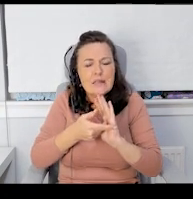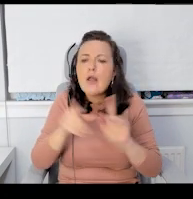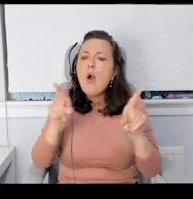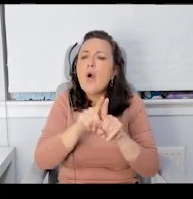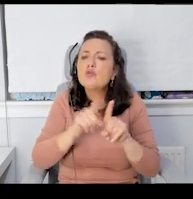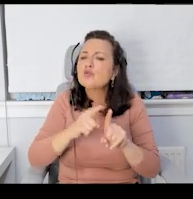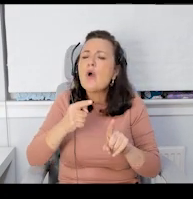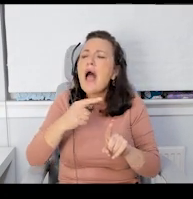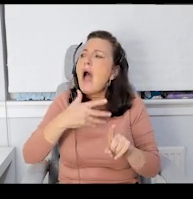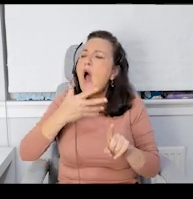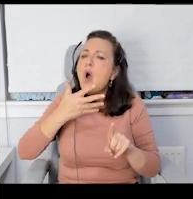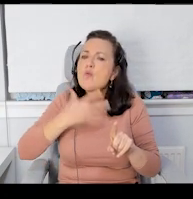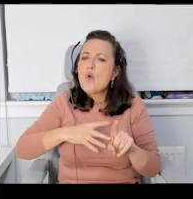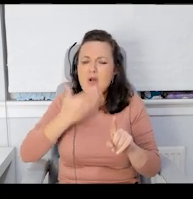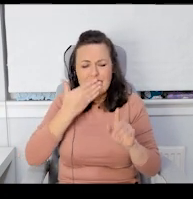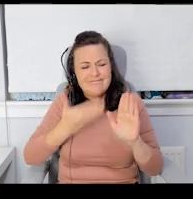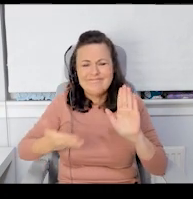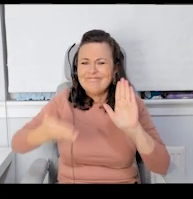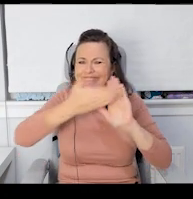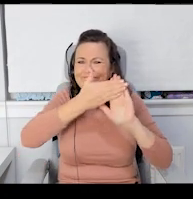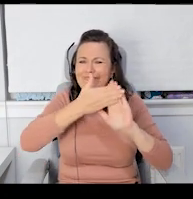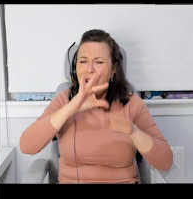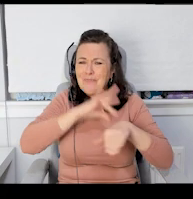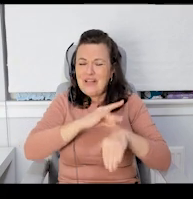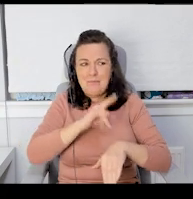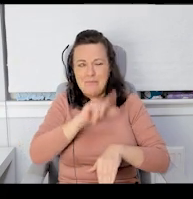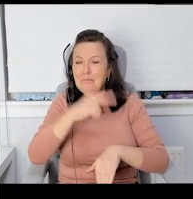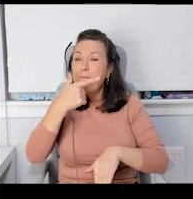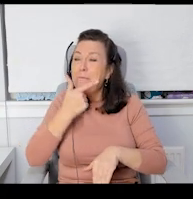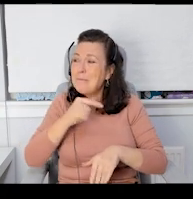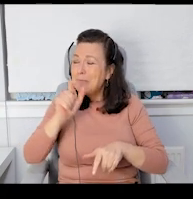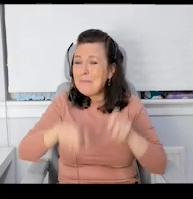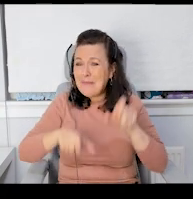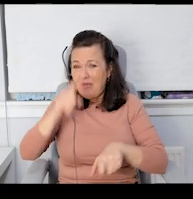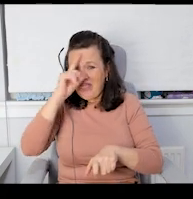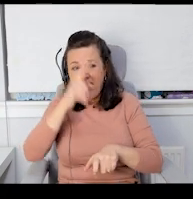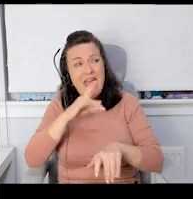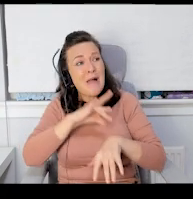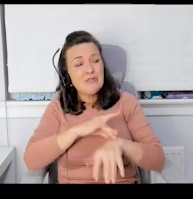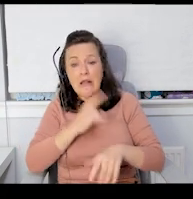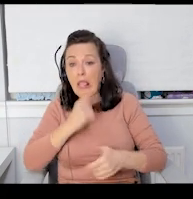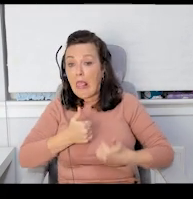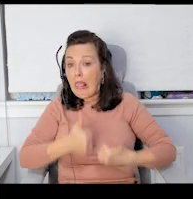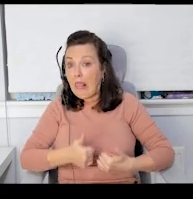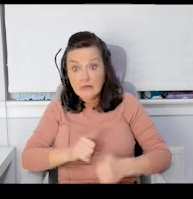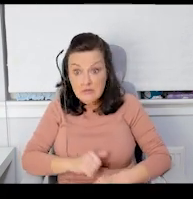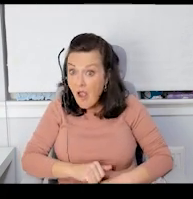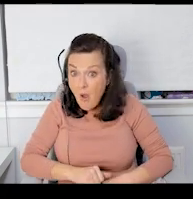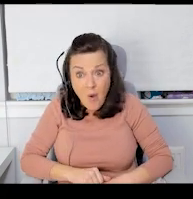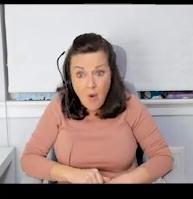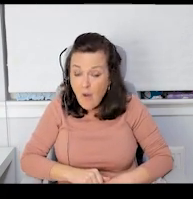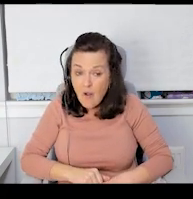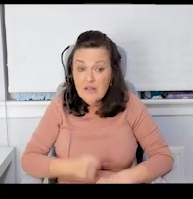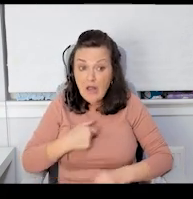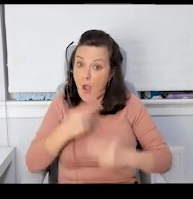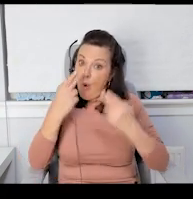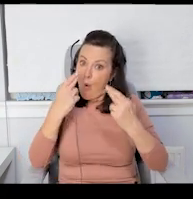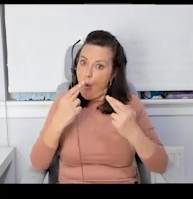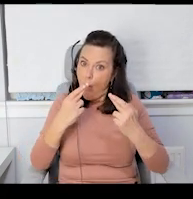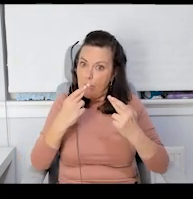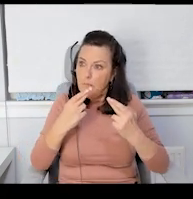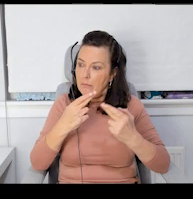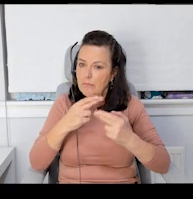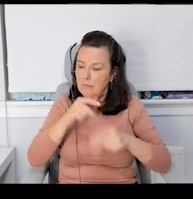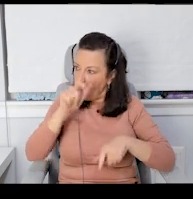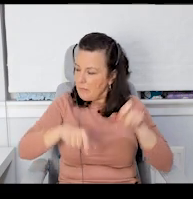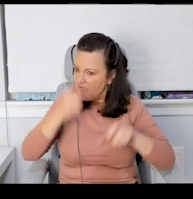about removing the stigma from like an apprenticeship, right? I feel like that still very much exists. And hopefully with, you know, Bethany and